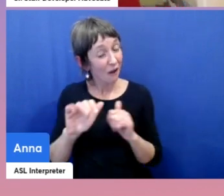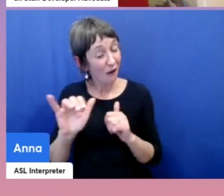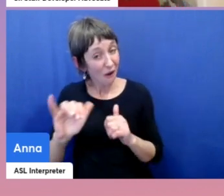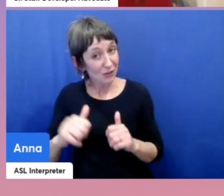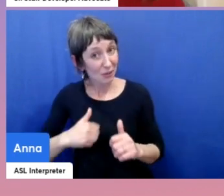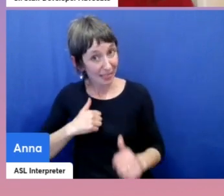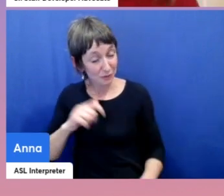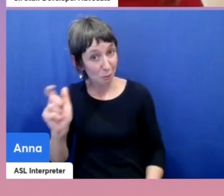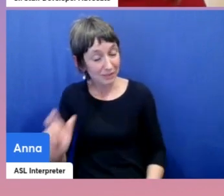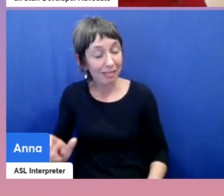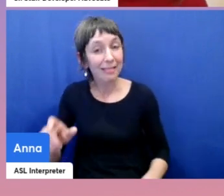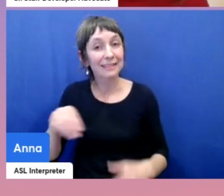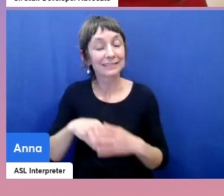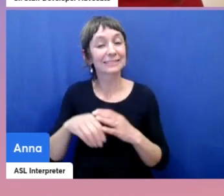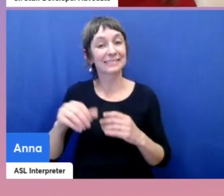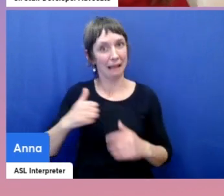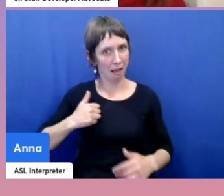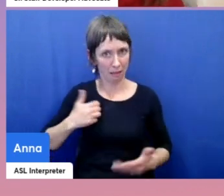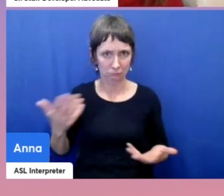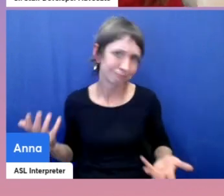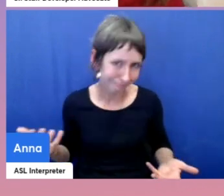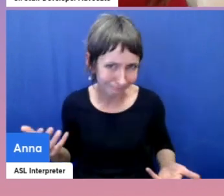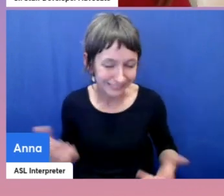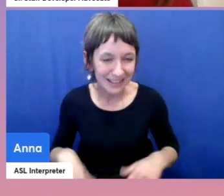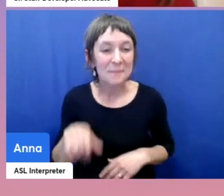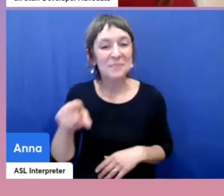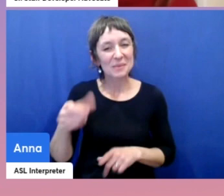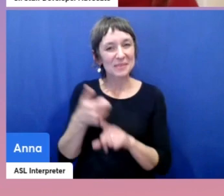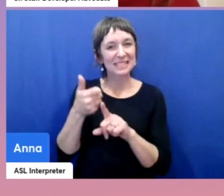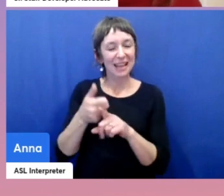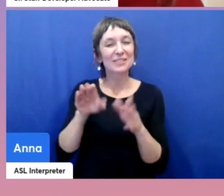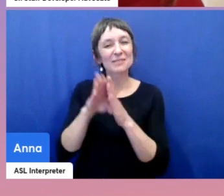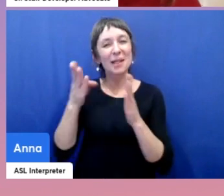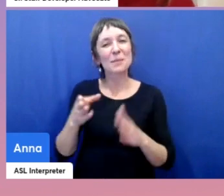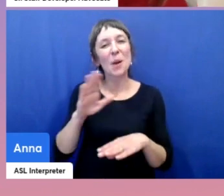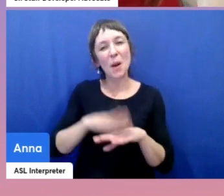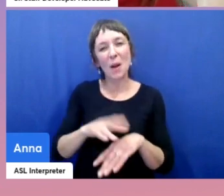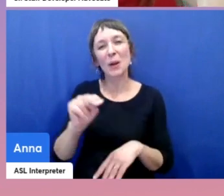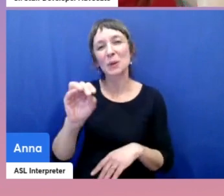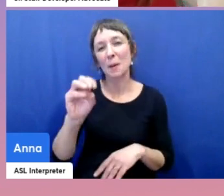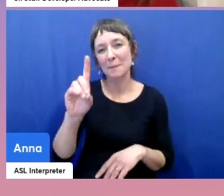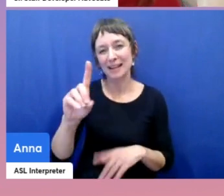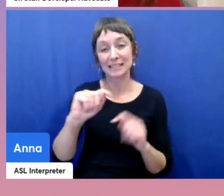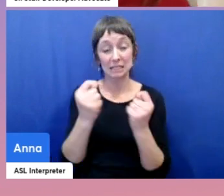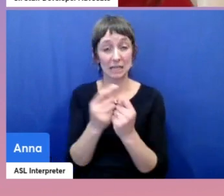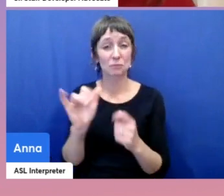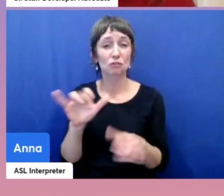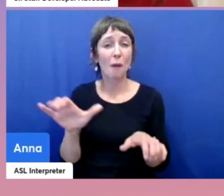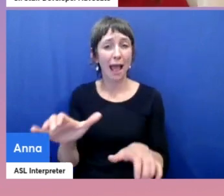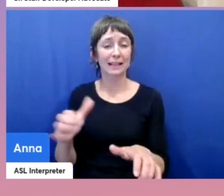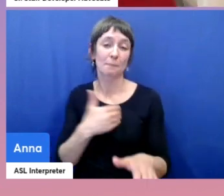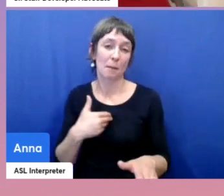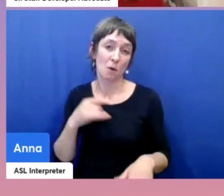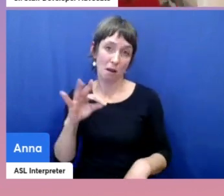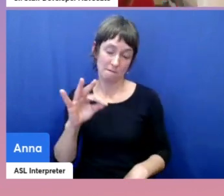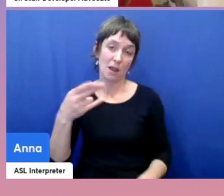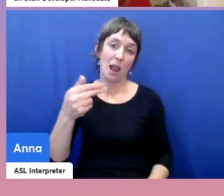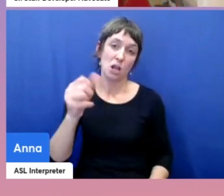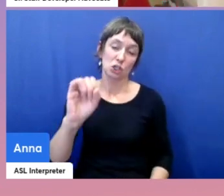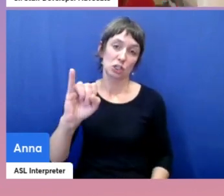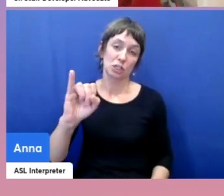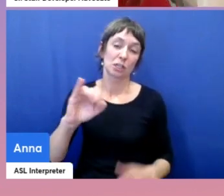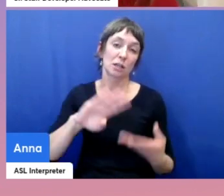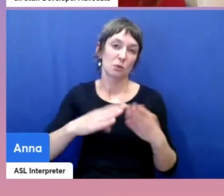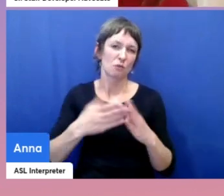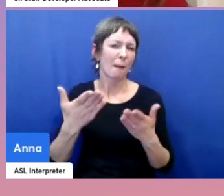the odds? Now, Luiz is a developer on the Nomad team and is an active member of the Hashi community, and you've probably seen him